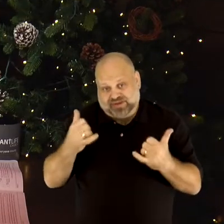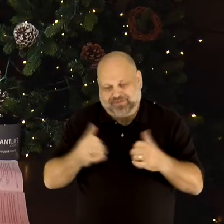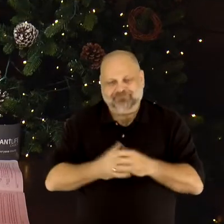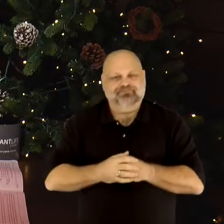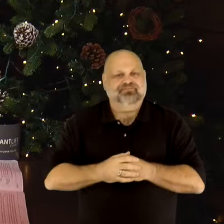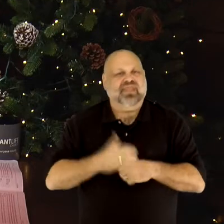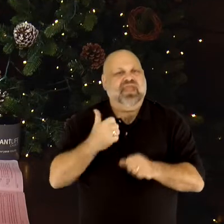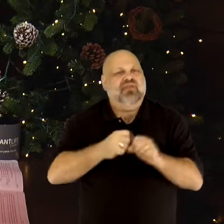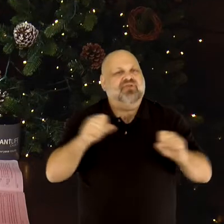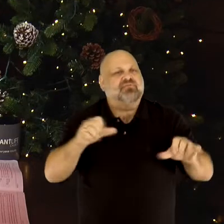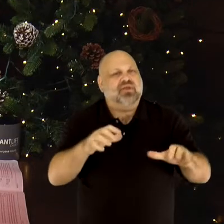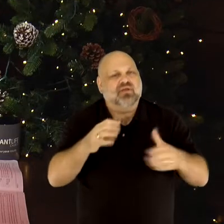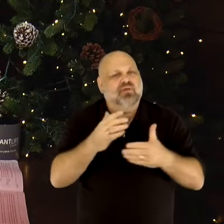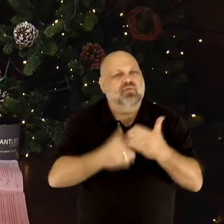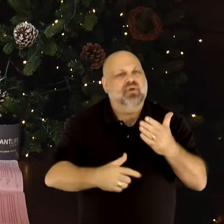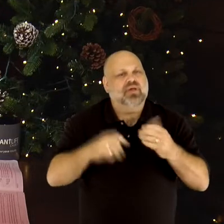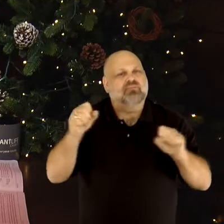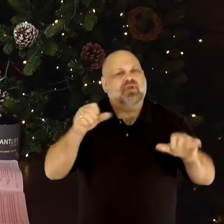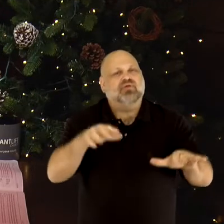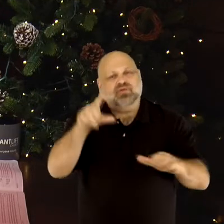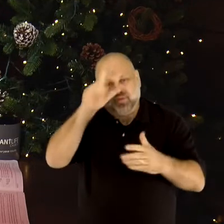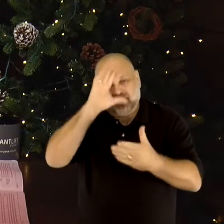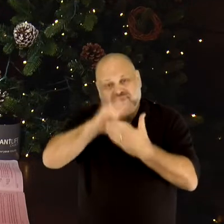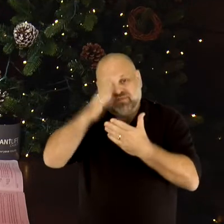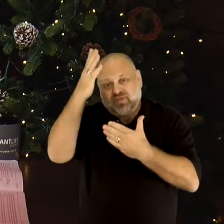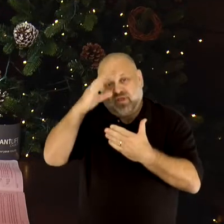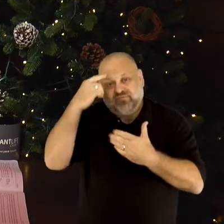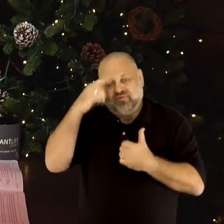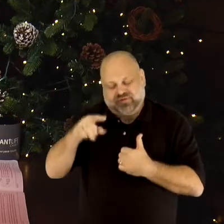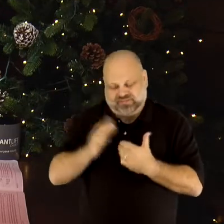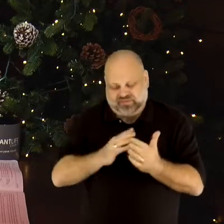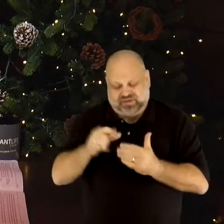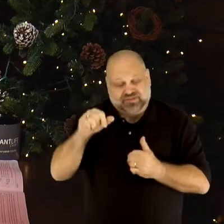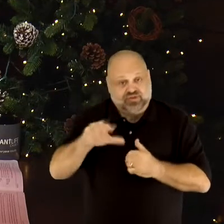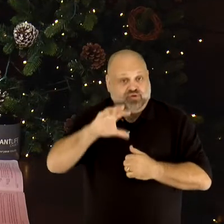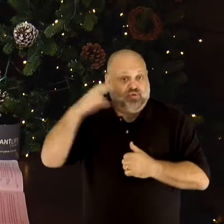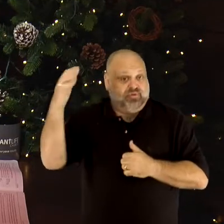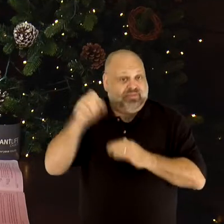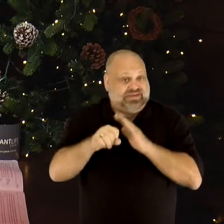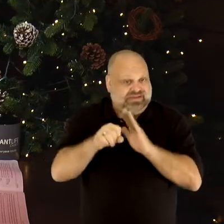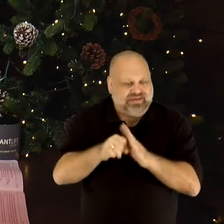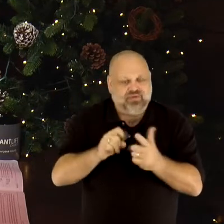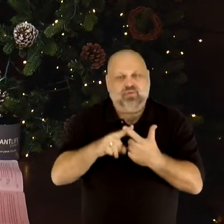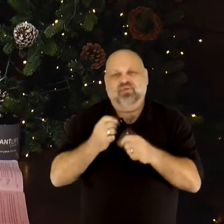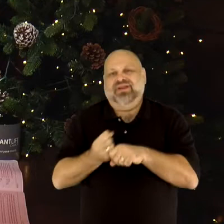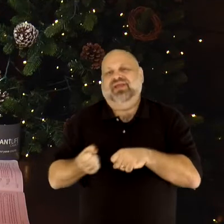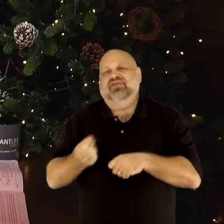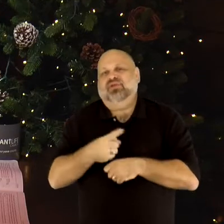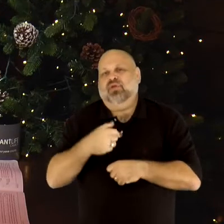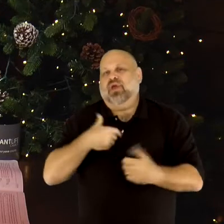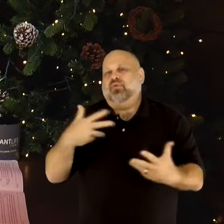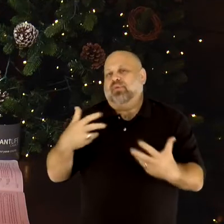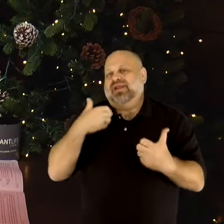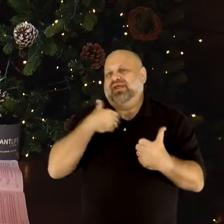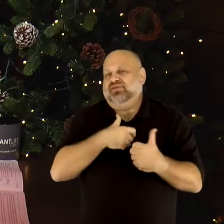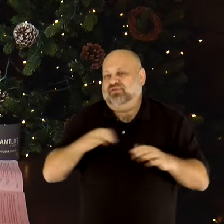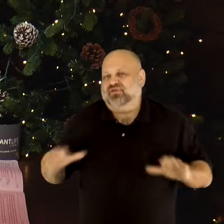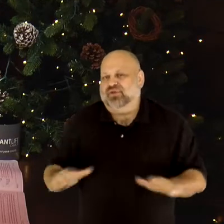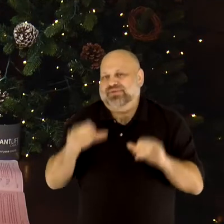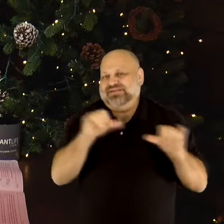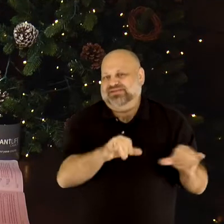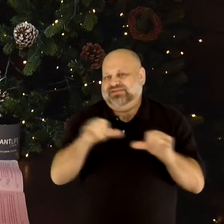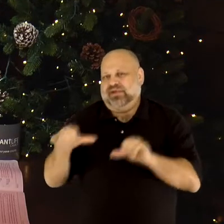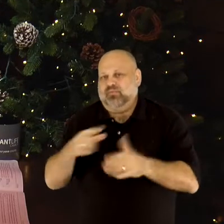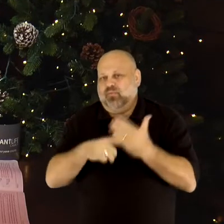Whatever miracle you are believing God for, whether it's this Christmas season or even next year, I want us to do the very same thing